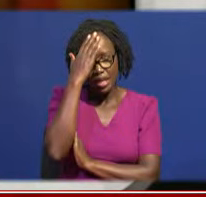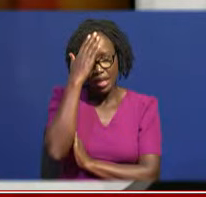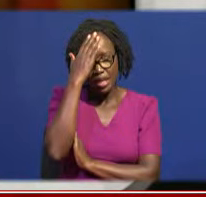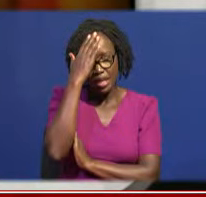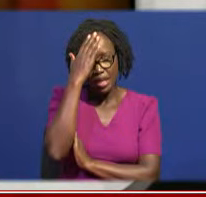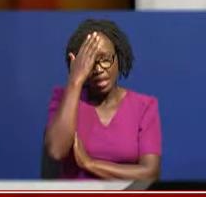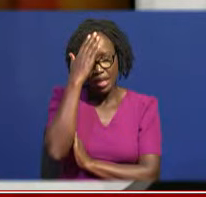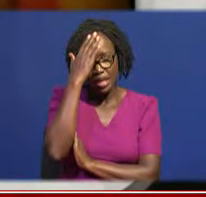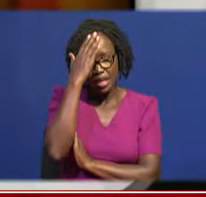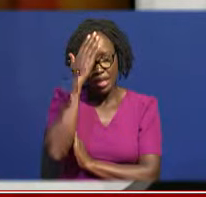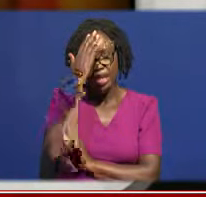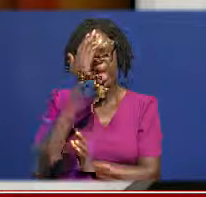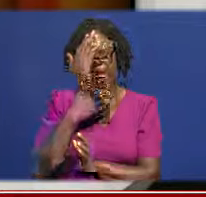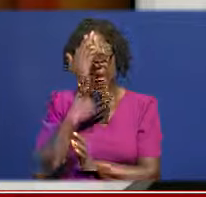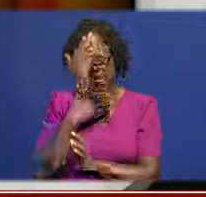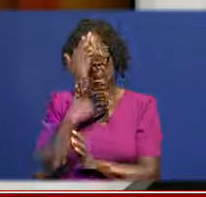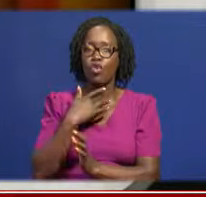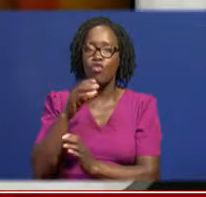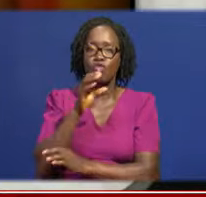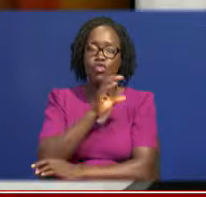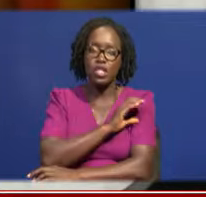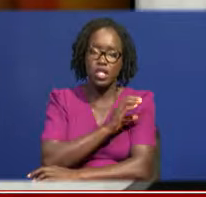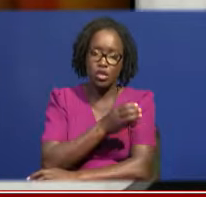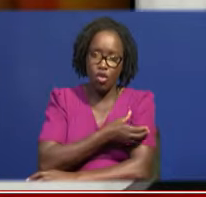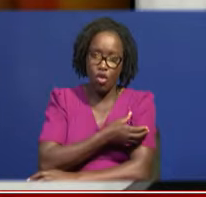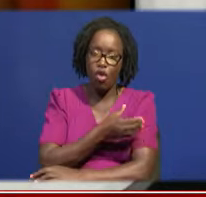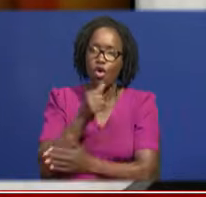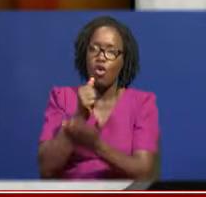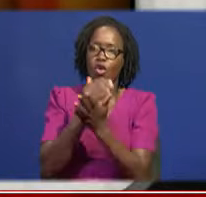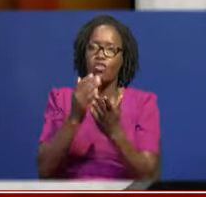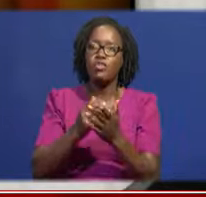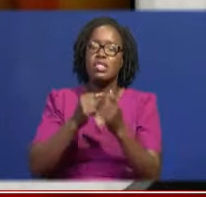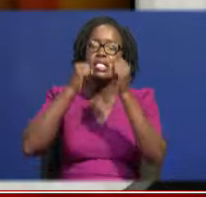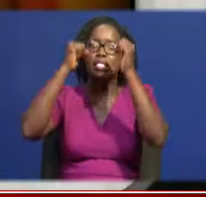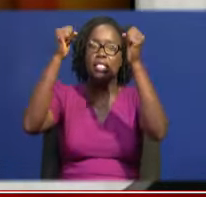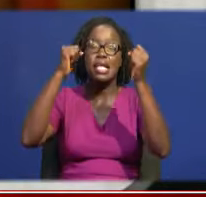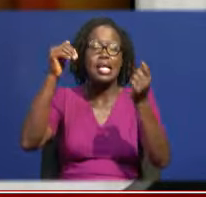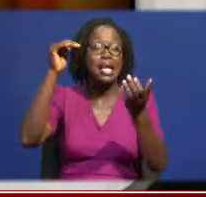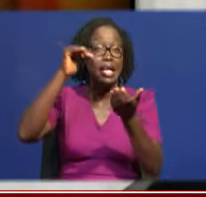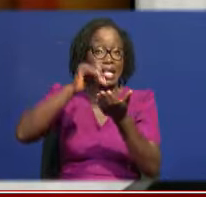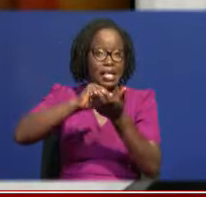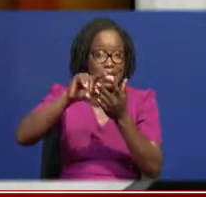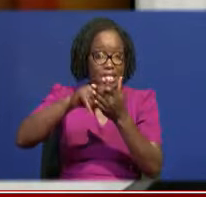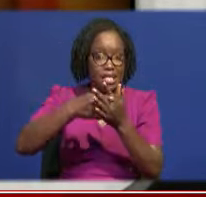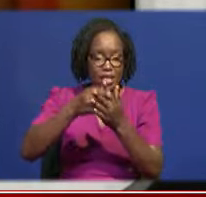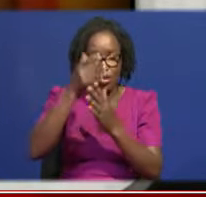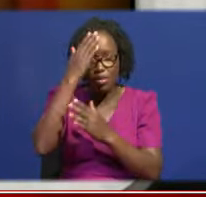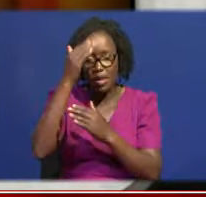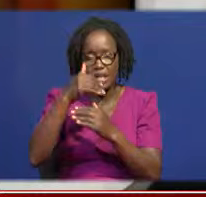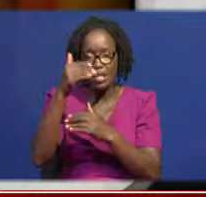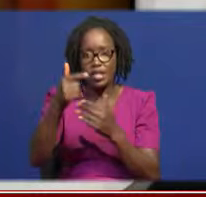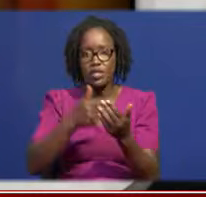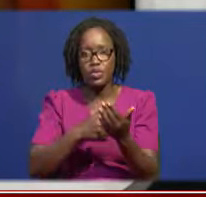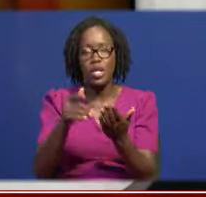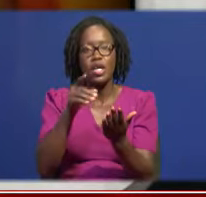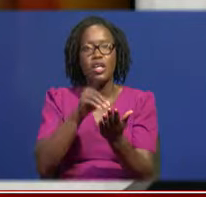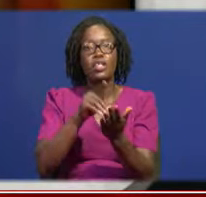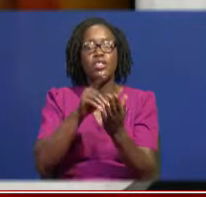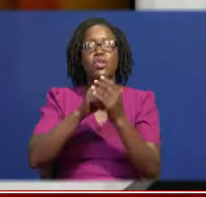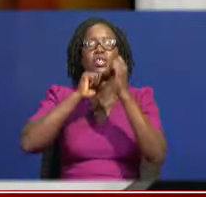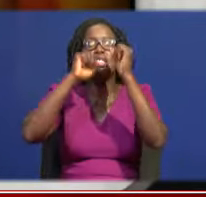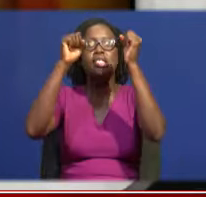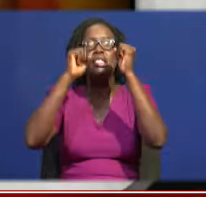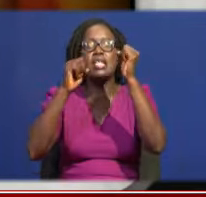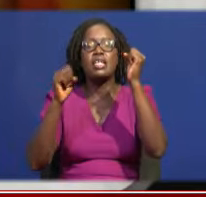Kenya issuing a strike notice effective Monday of next week. This comes as the doctor strike entered